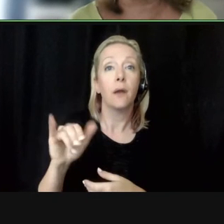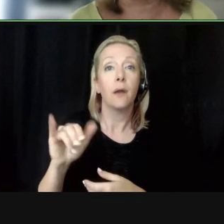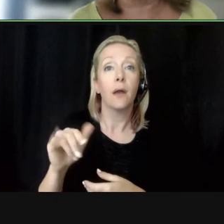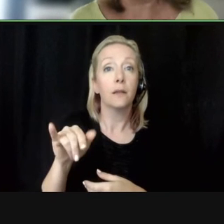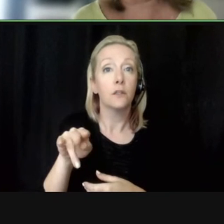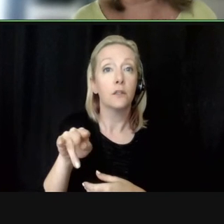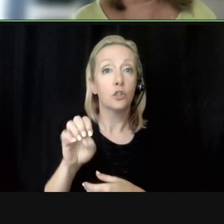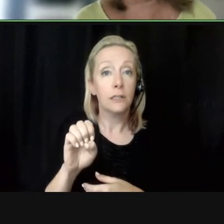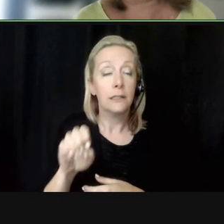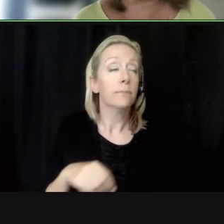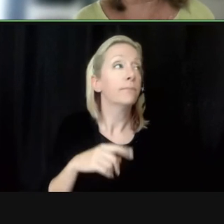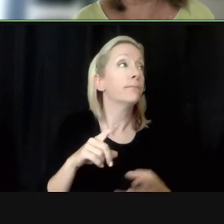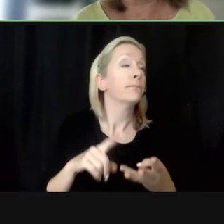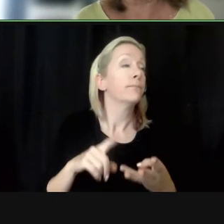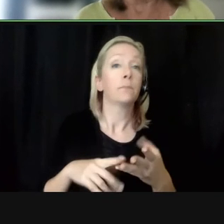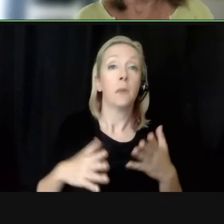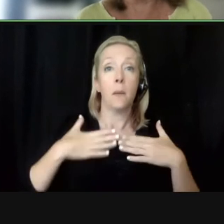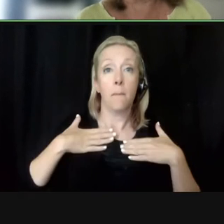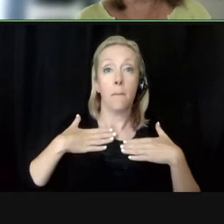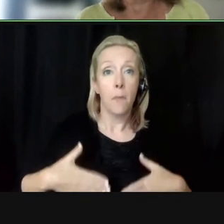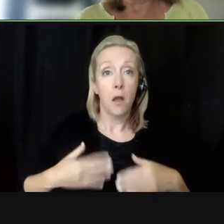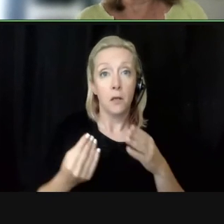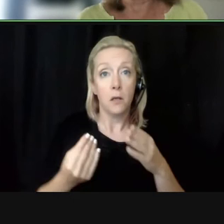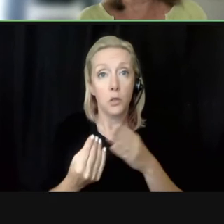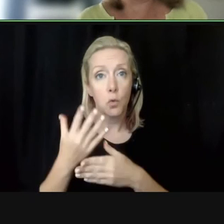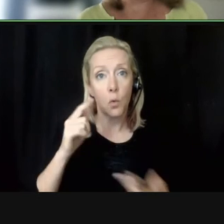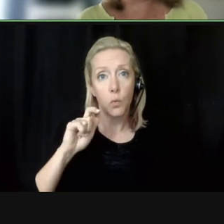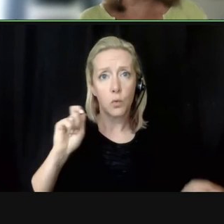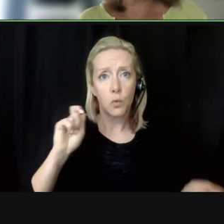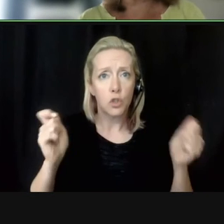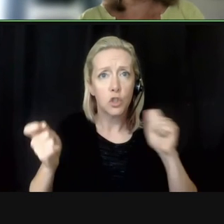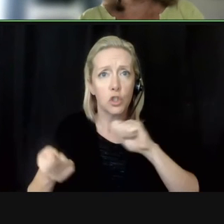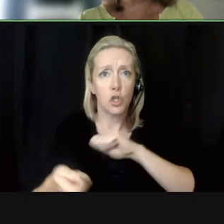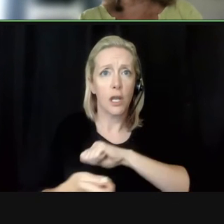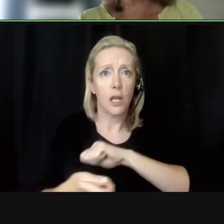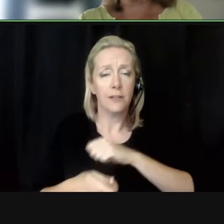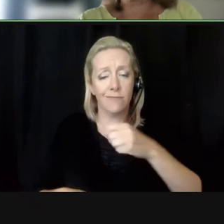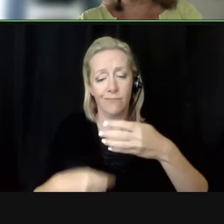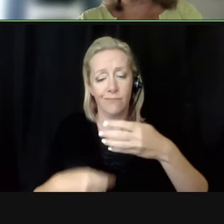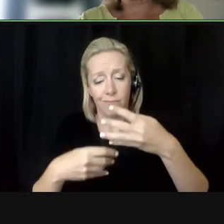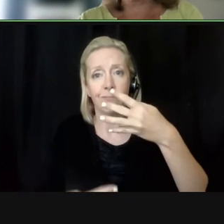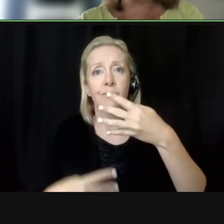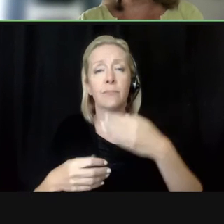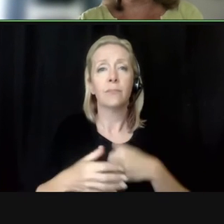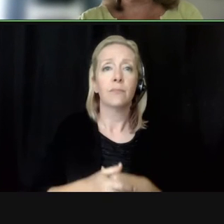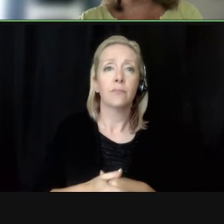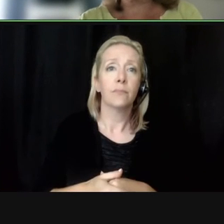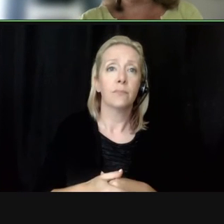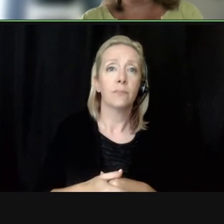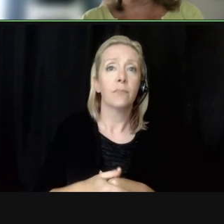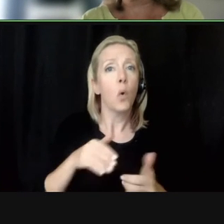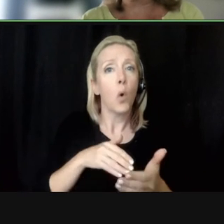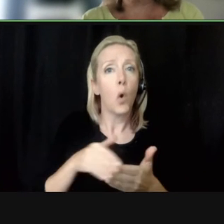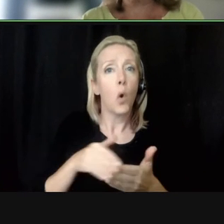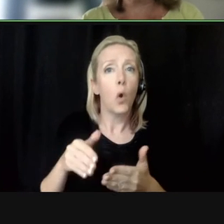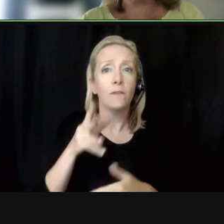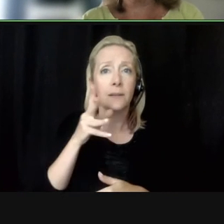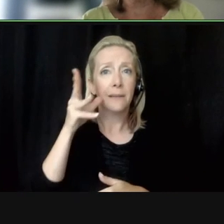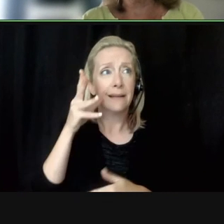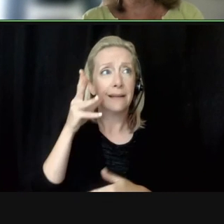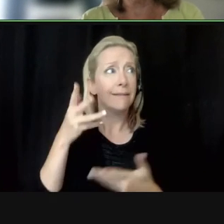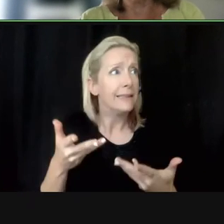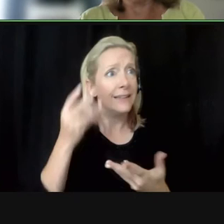your body as you grow. Um, a lot of parents say, I just don't have a lot of information out there to help and